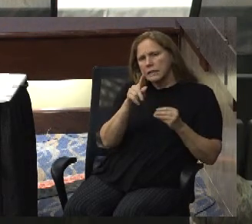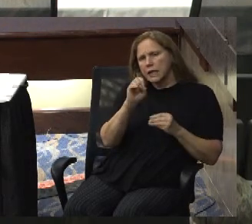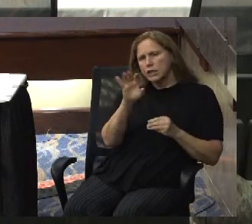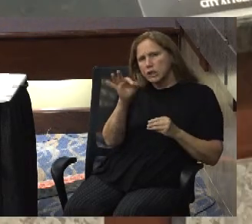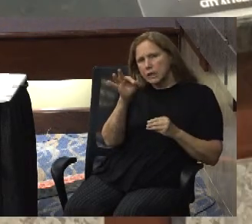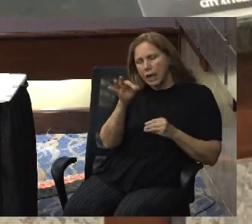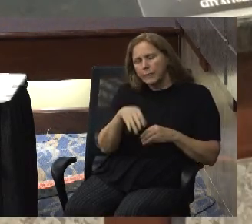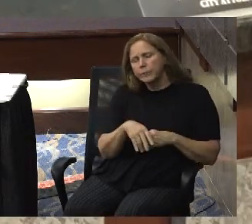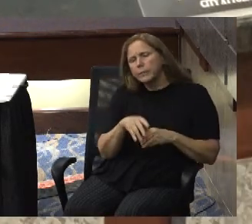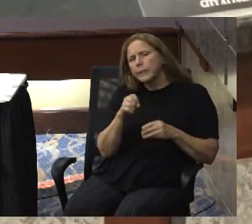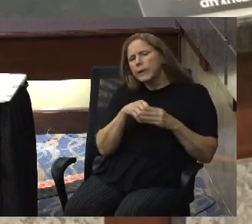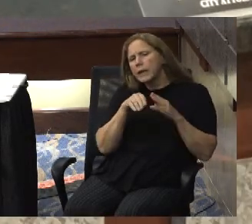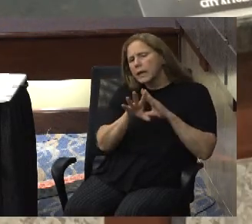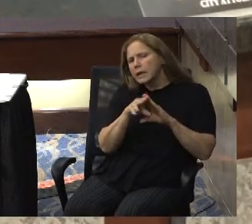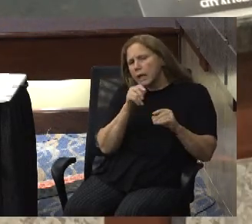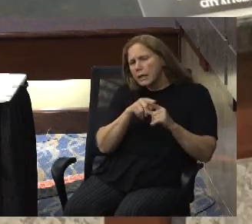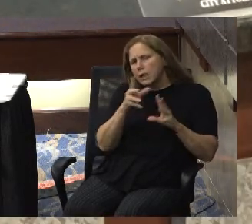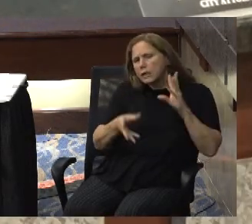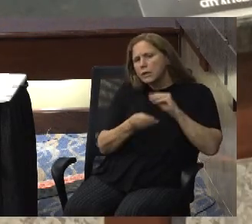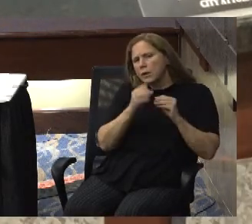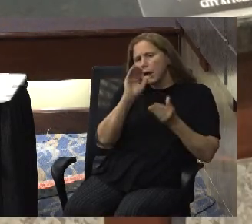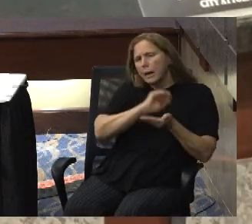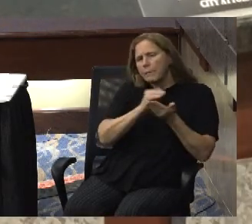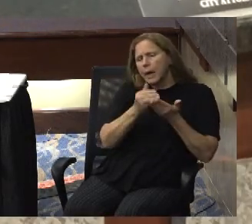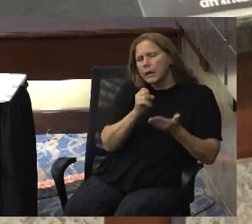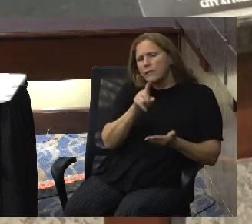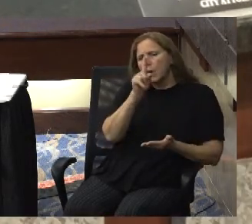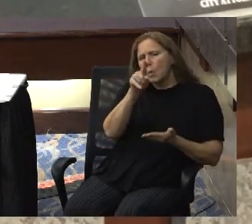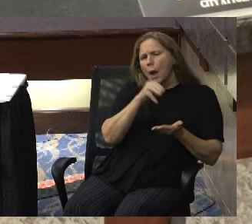in an amount not to exceed the total amount of